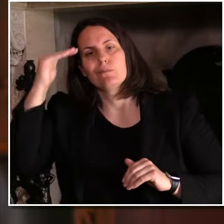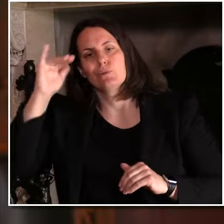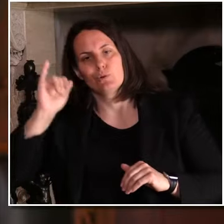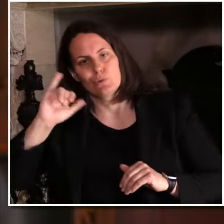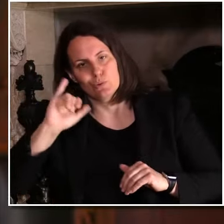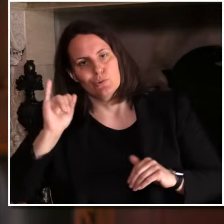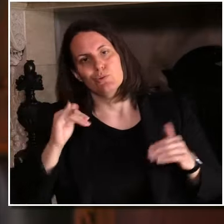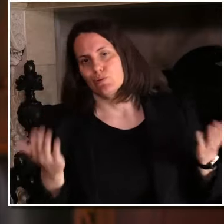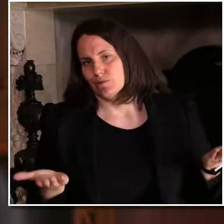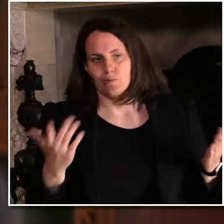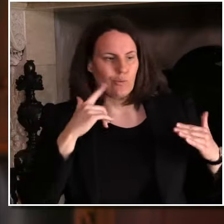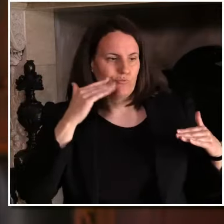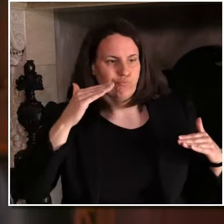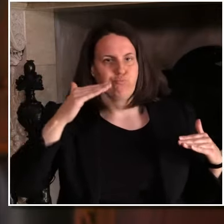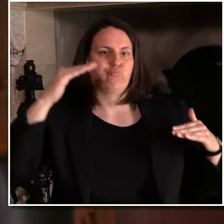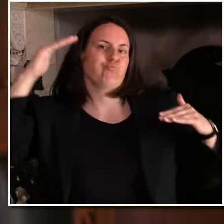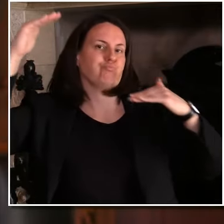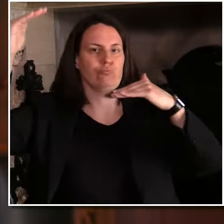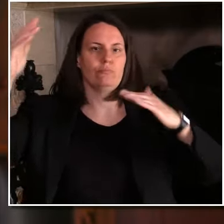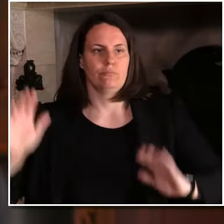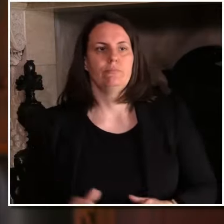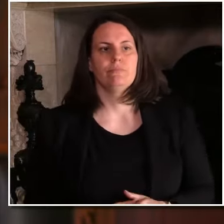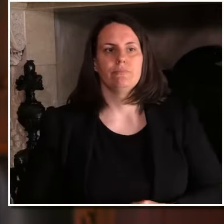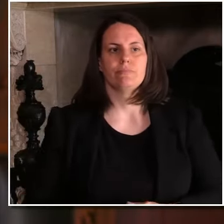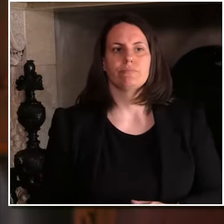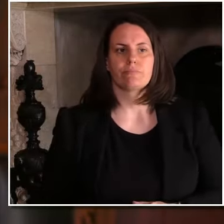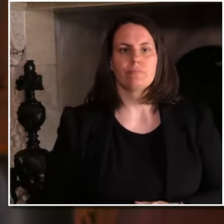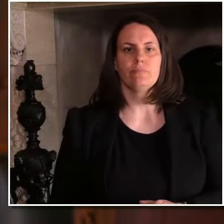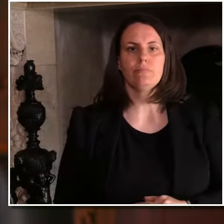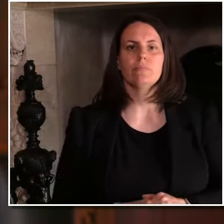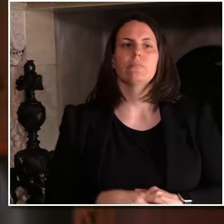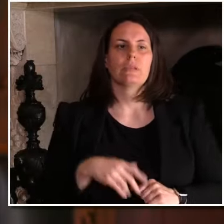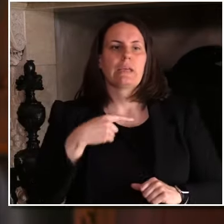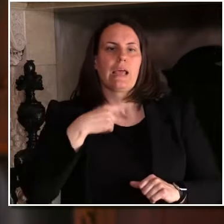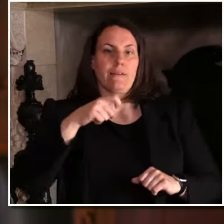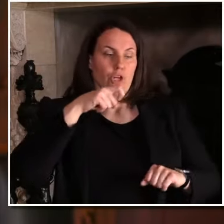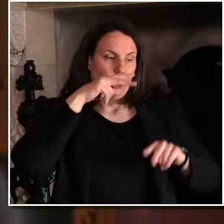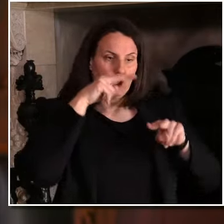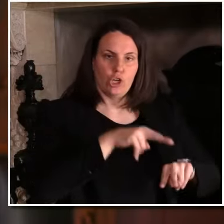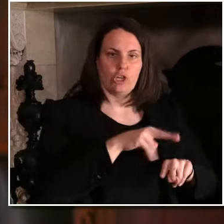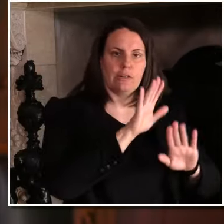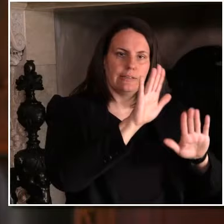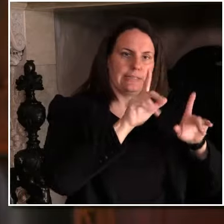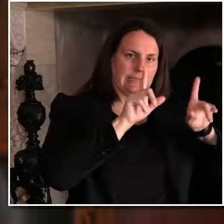to wrap the contact tracing resources around those positive cases and